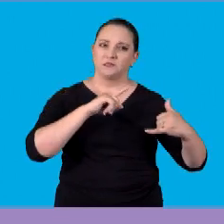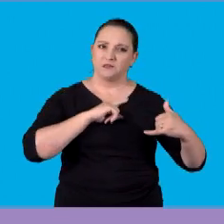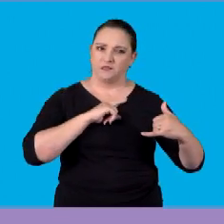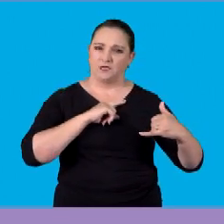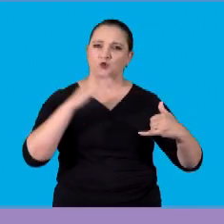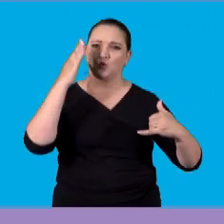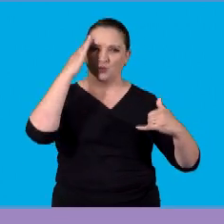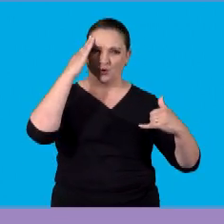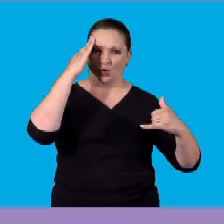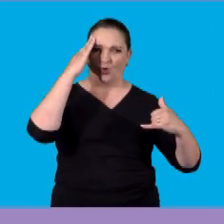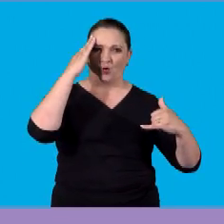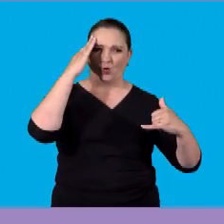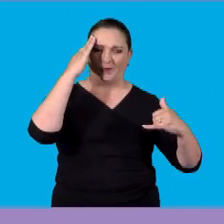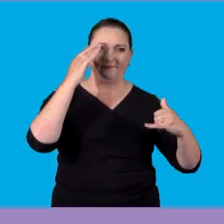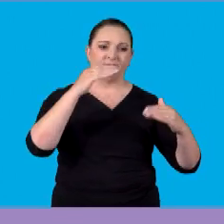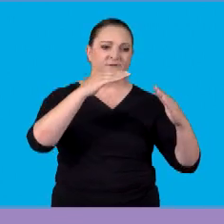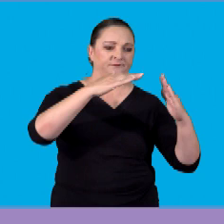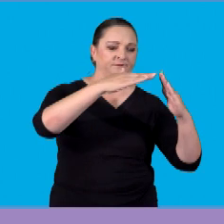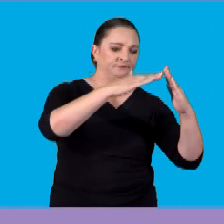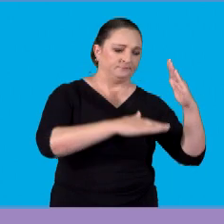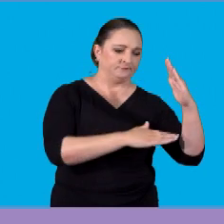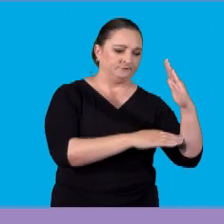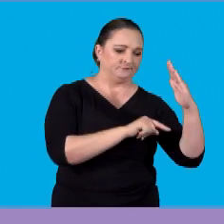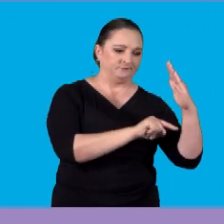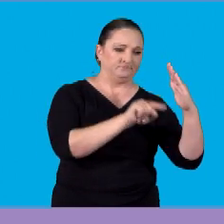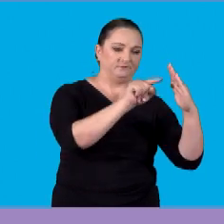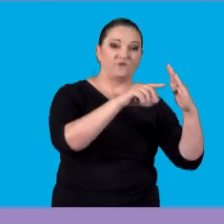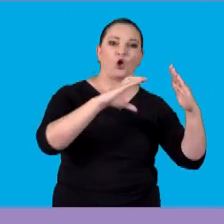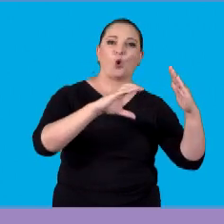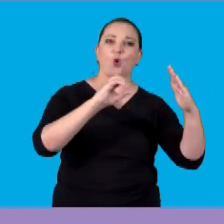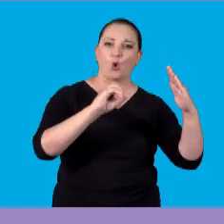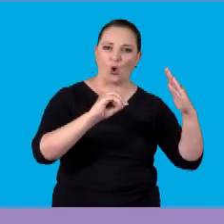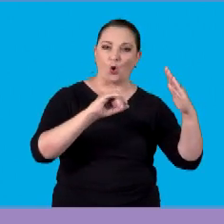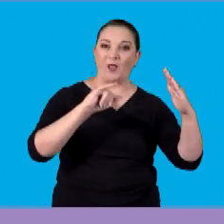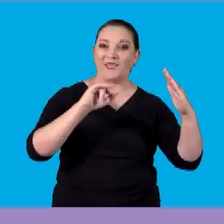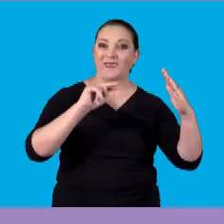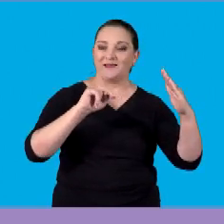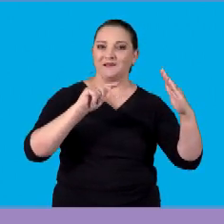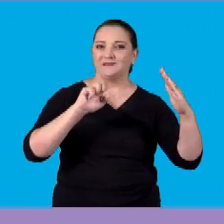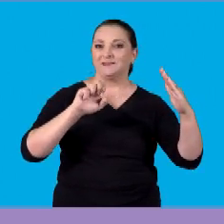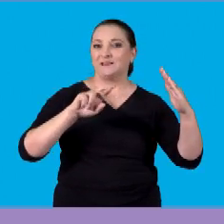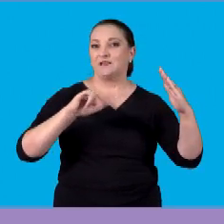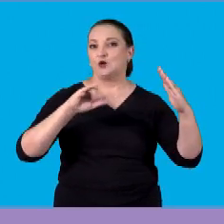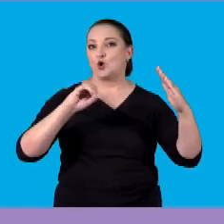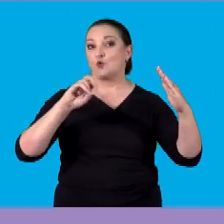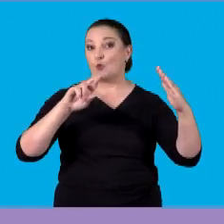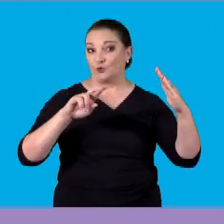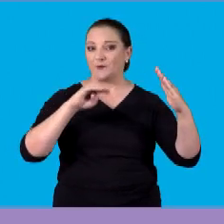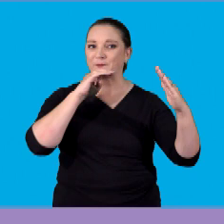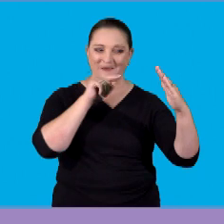angle with the X that we are looking for, they form co-interior angles. Now, this means that X plus